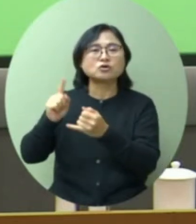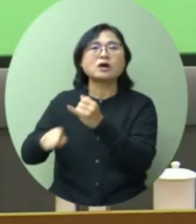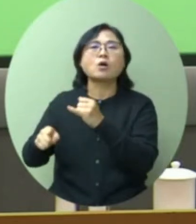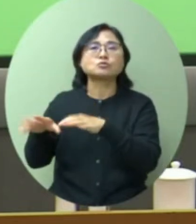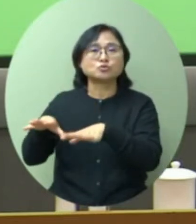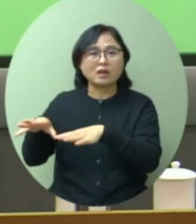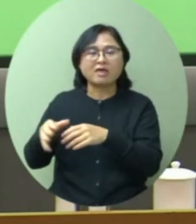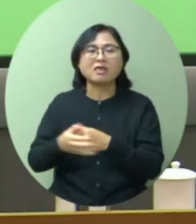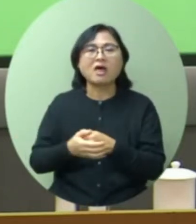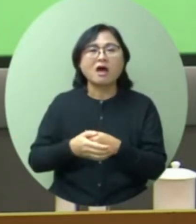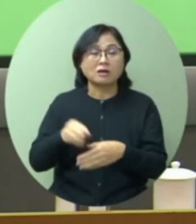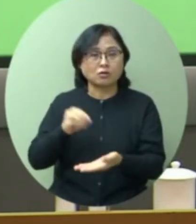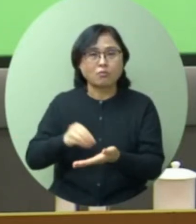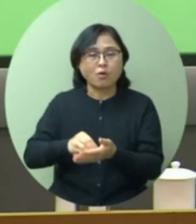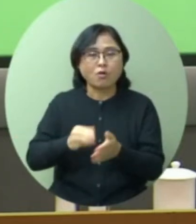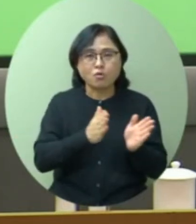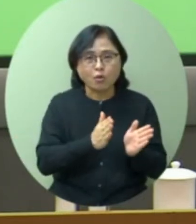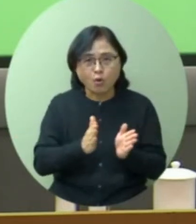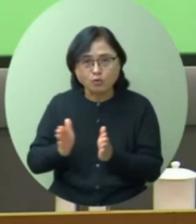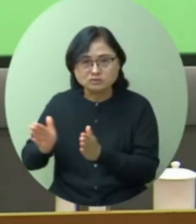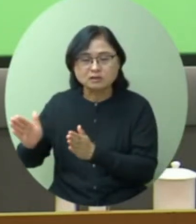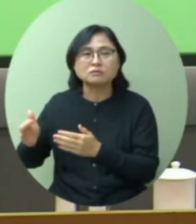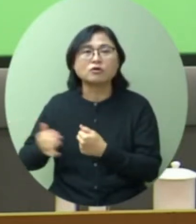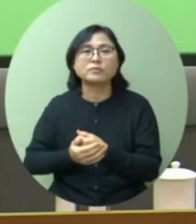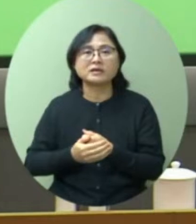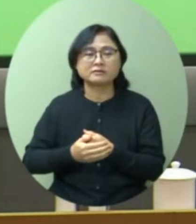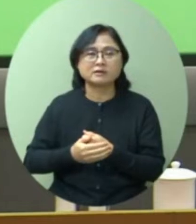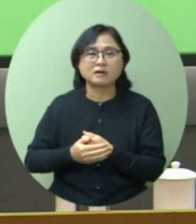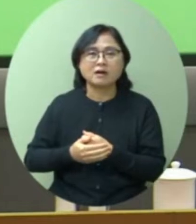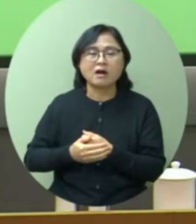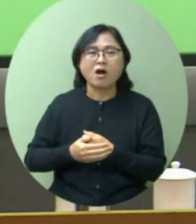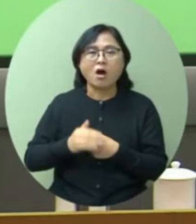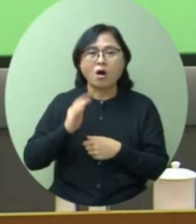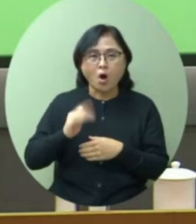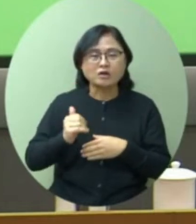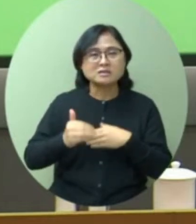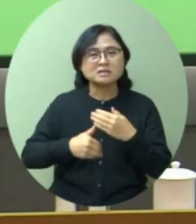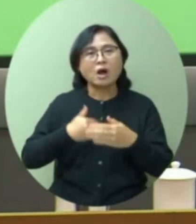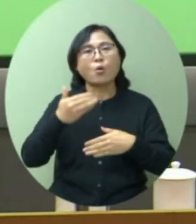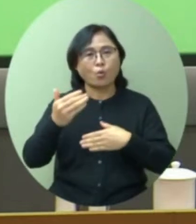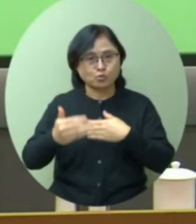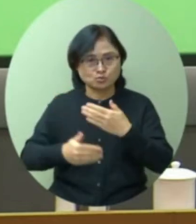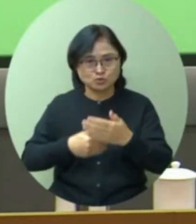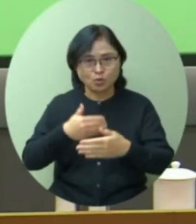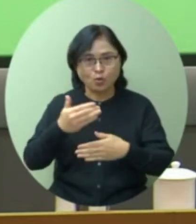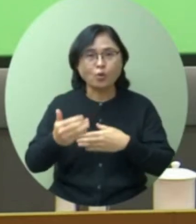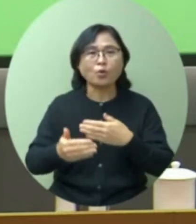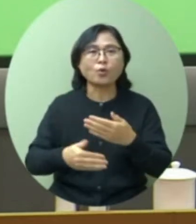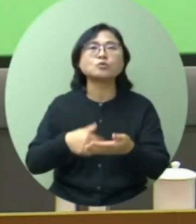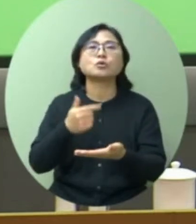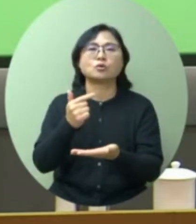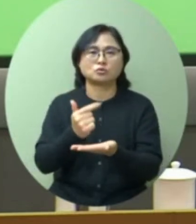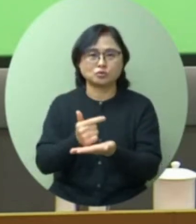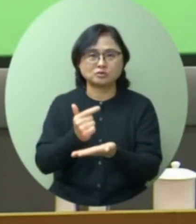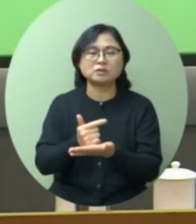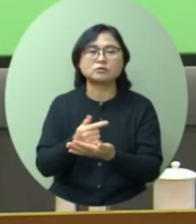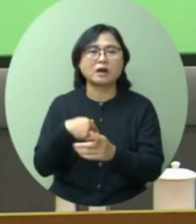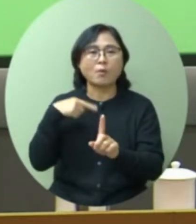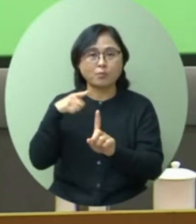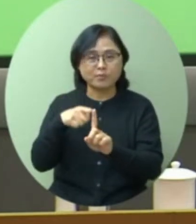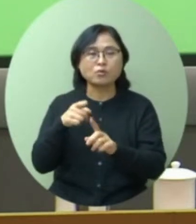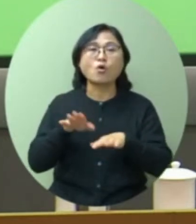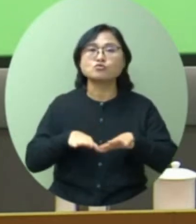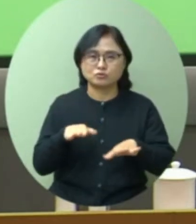in an orderly manner. We need to ensure that the process